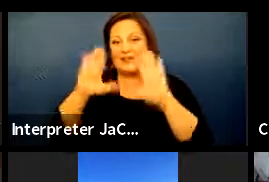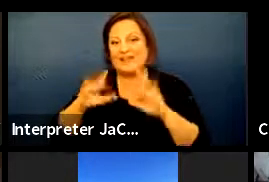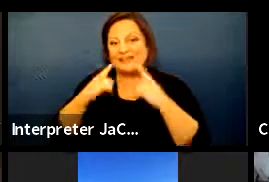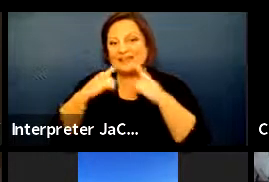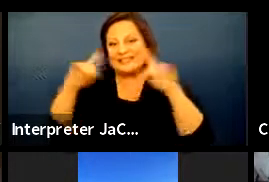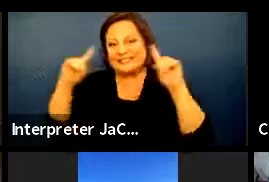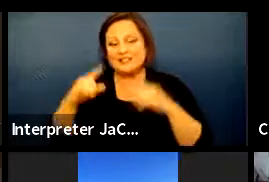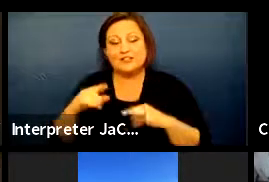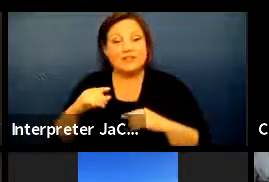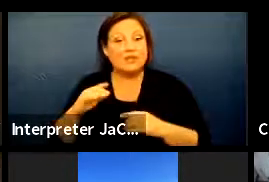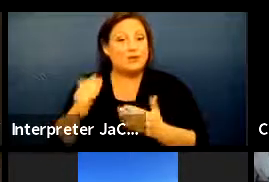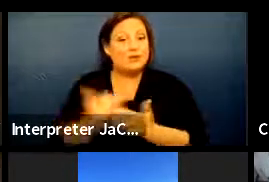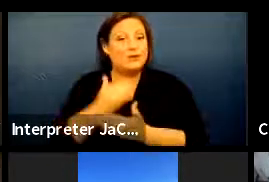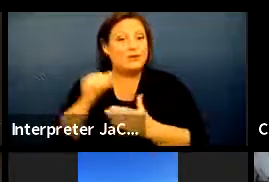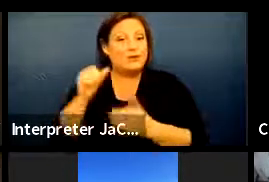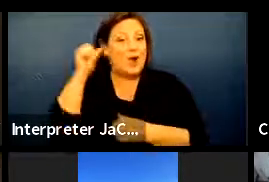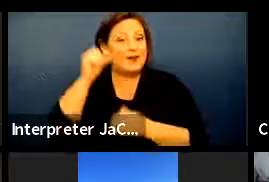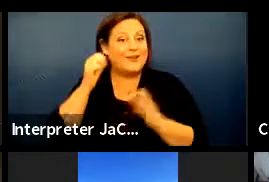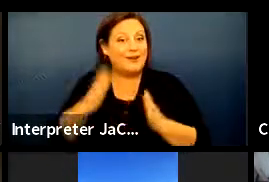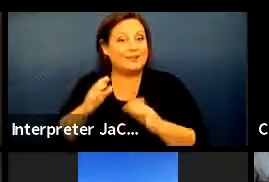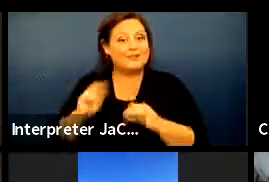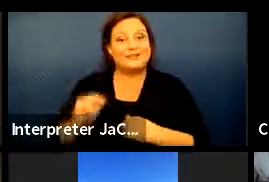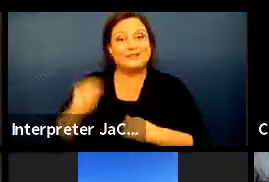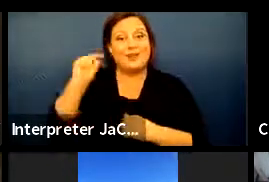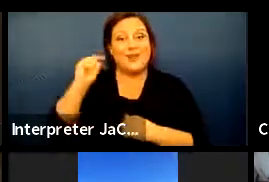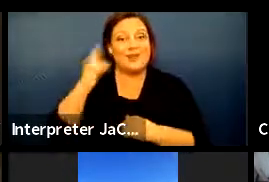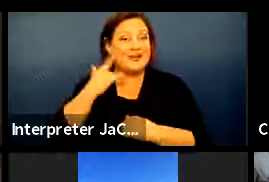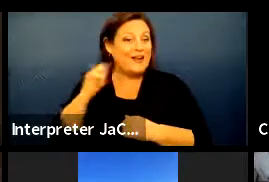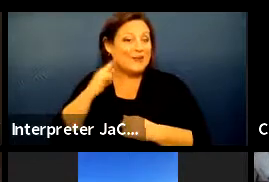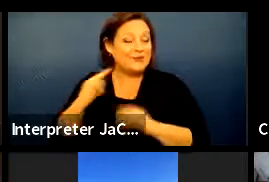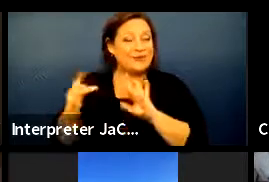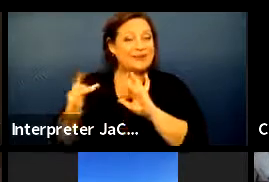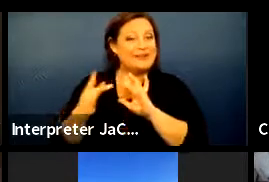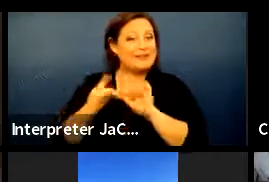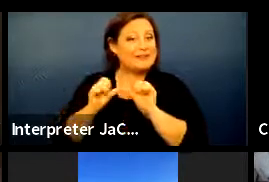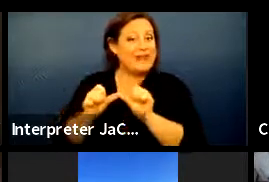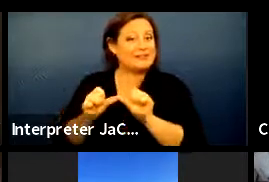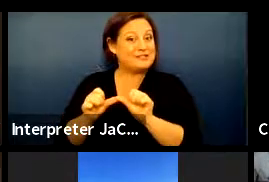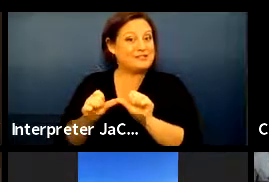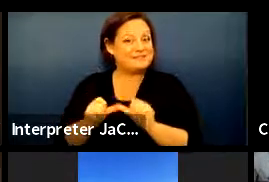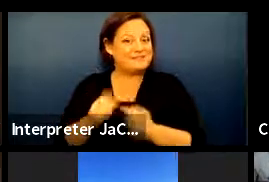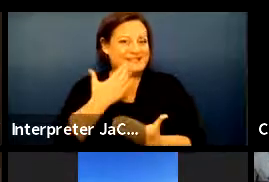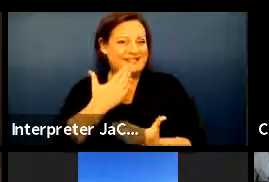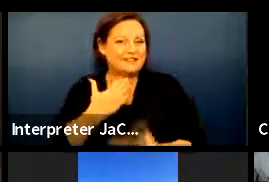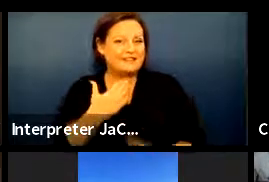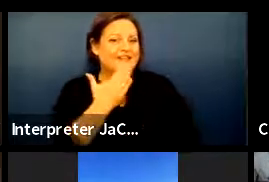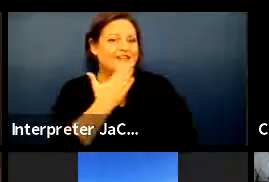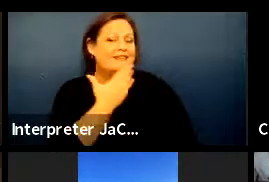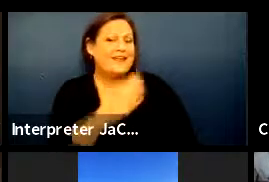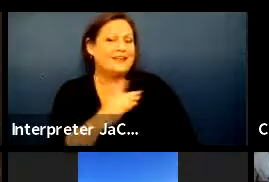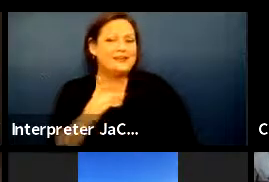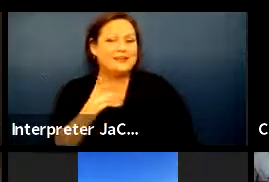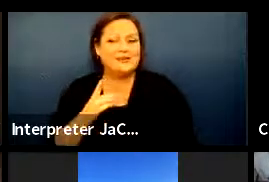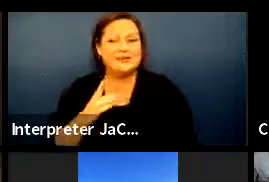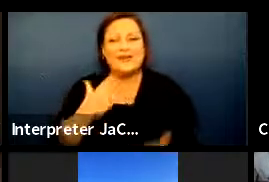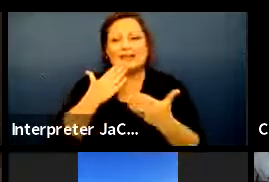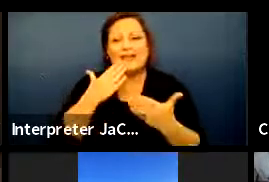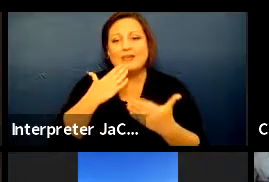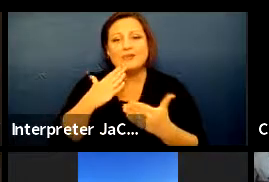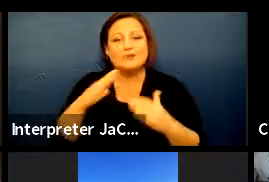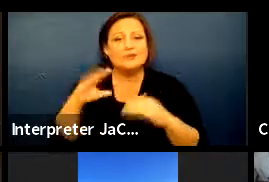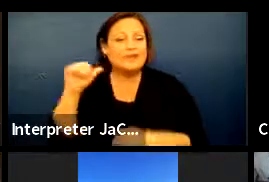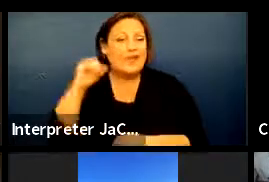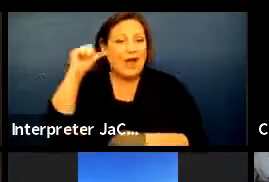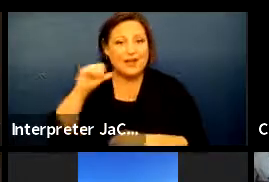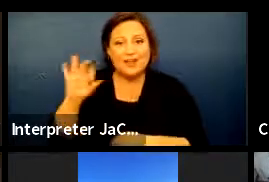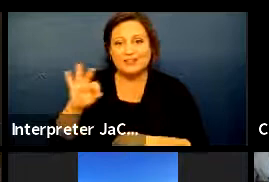Northern California, and we hope you'll keep in touch. Congratulations. Thank you, Dr. Meinke. Thank you to the audiology faculty and